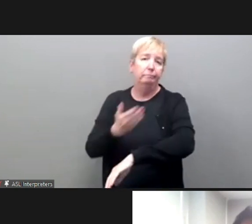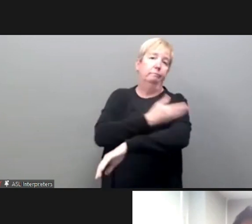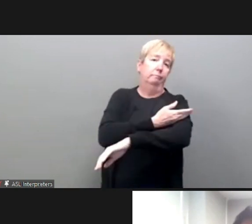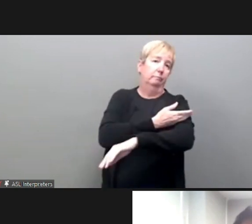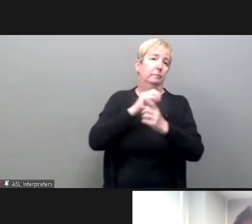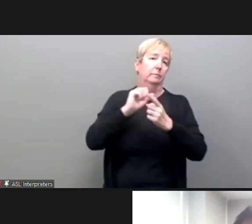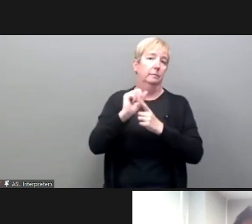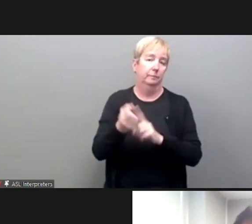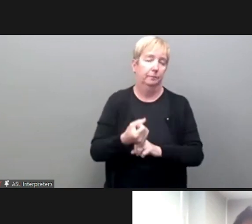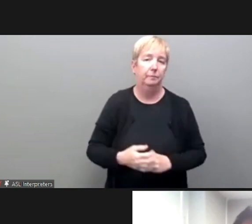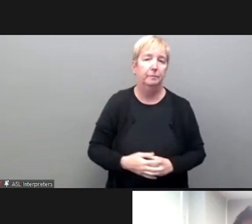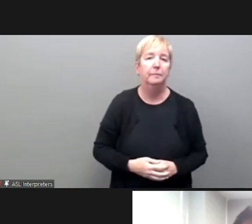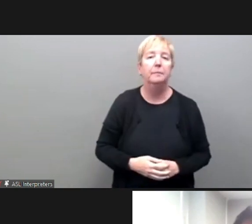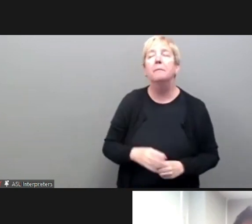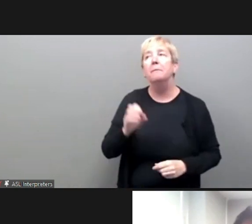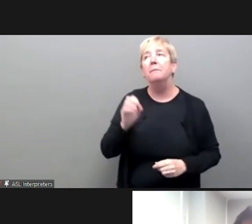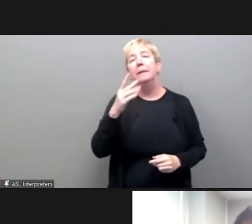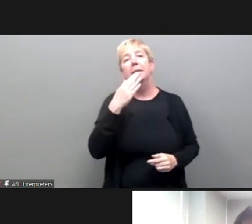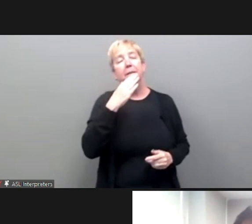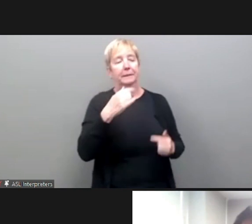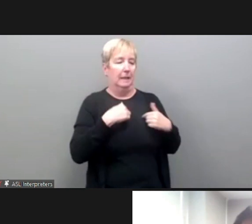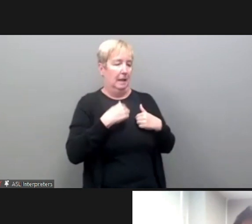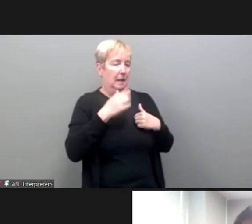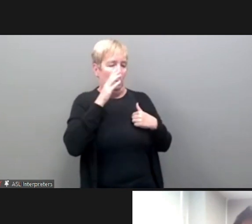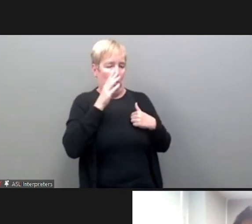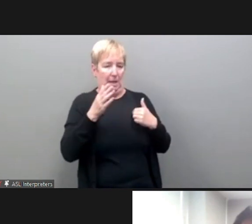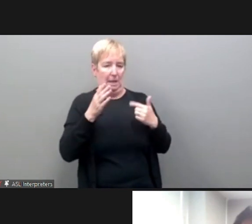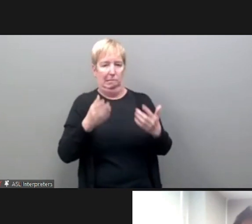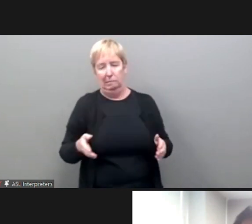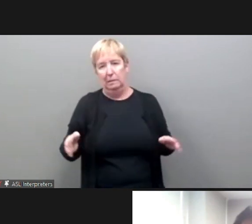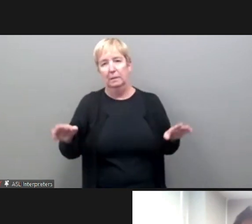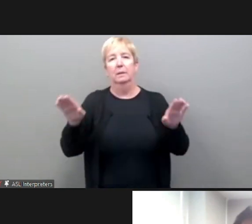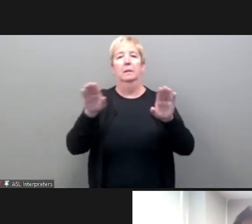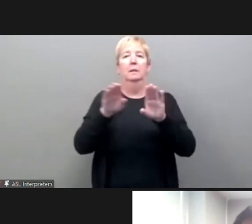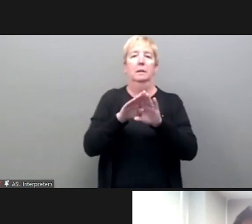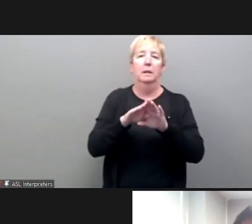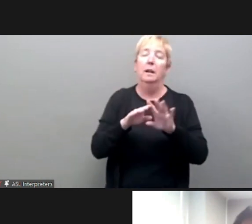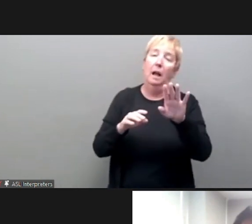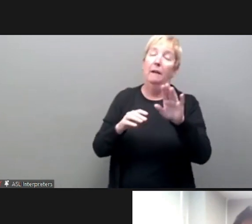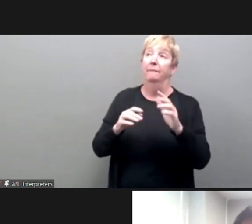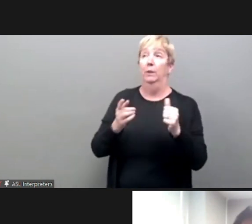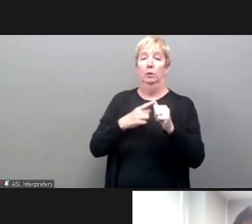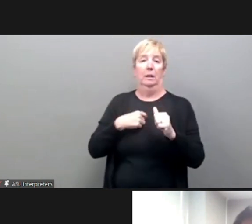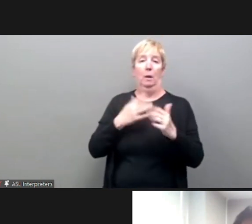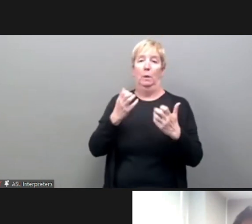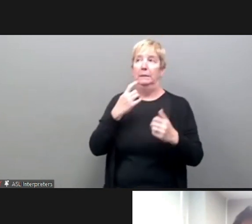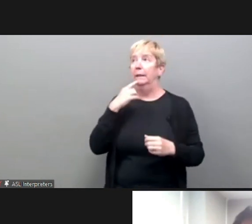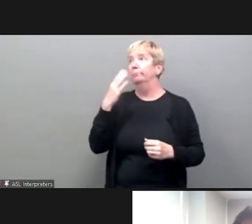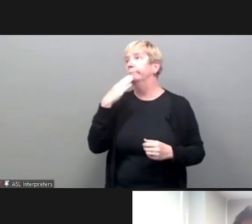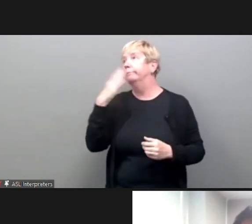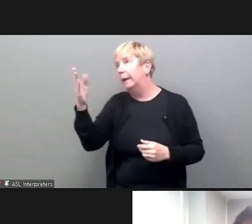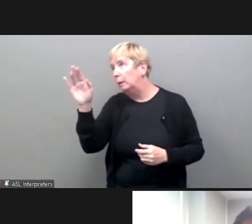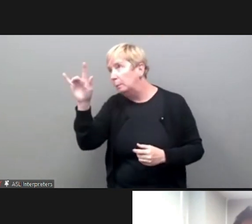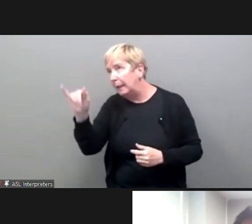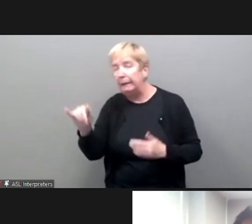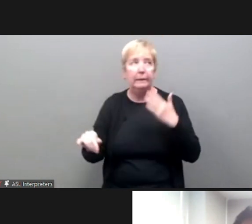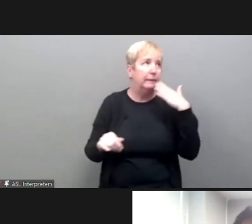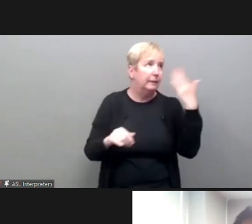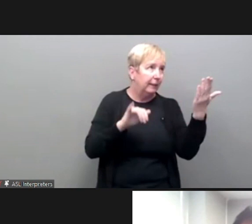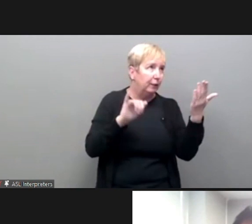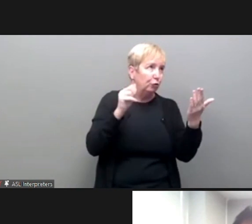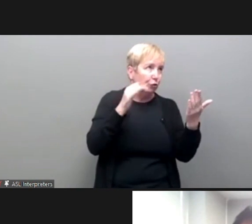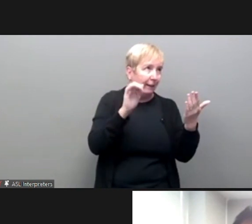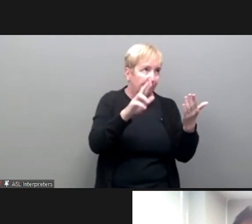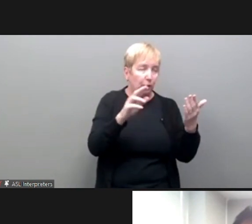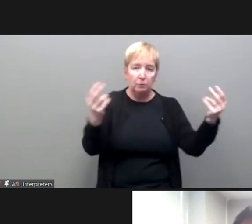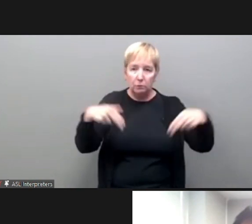Thanks. And I'll just close. I'm particularly appreciative of having both Billy and Jennifer here today. You know, there are